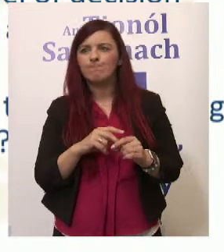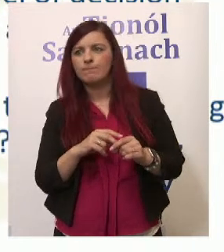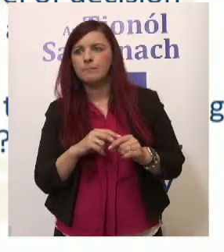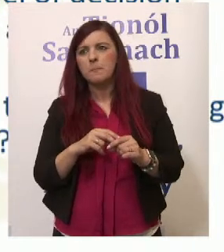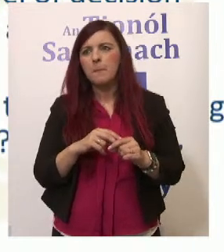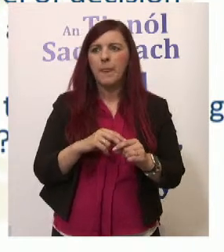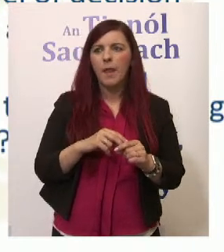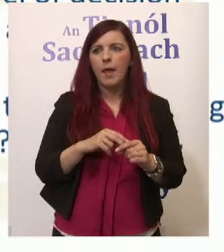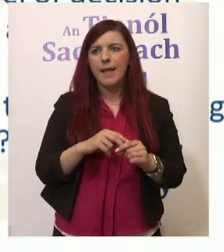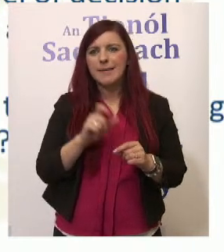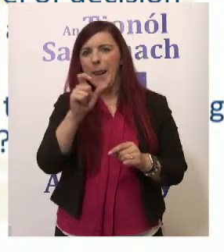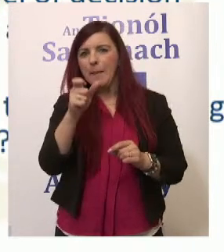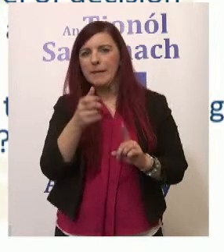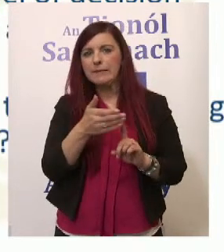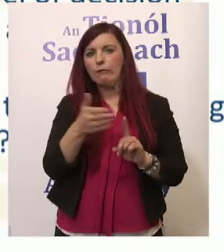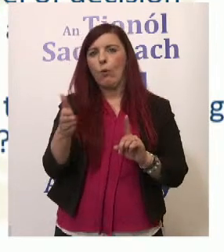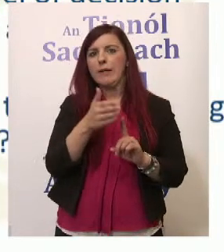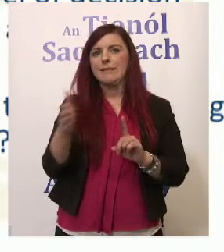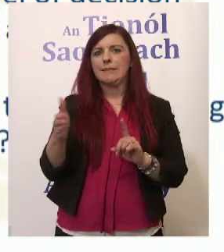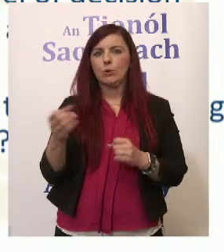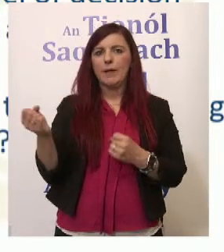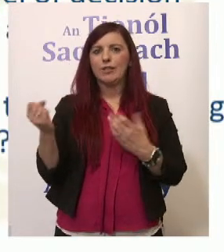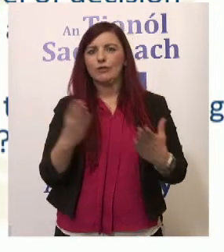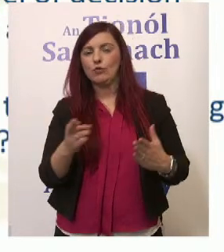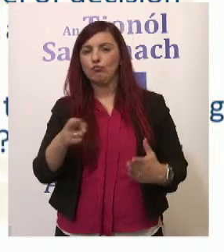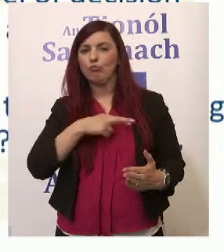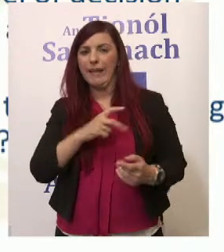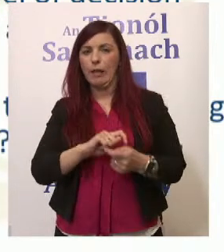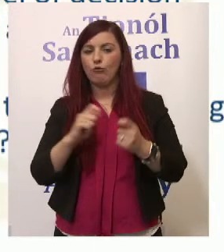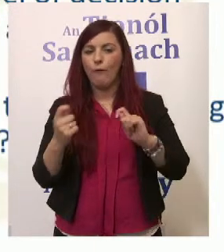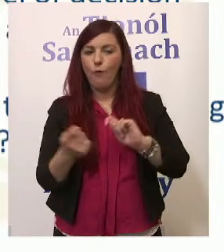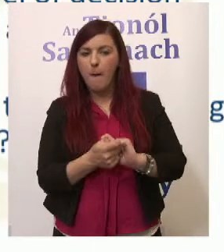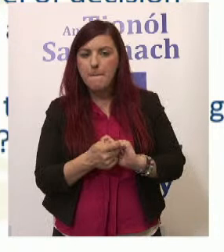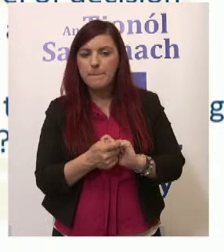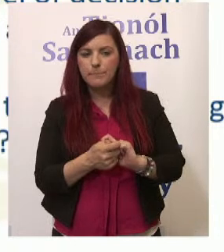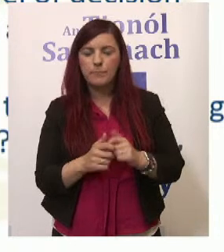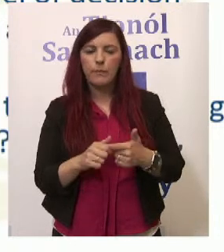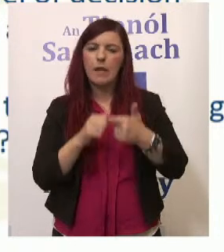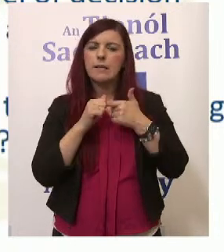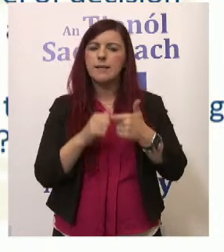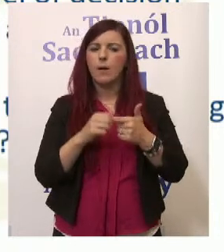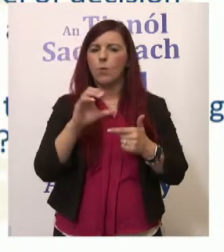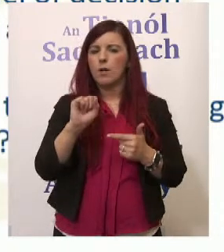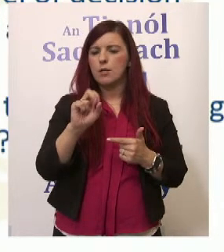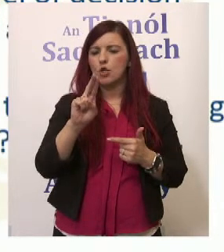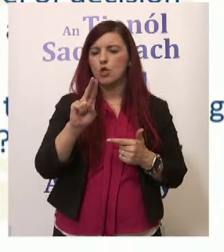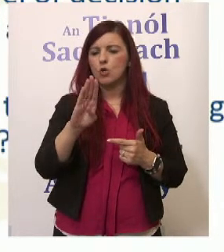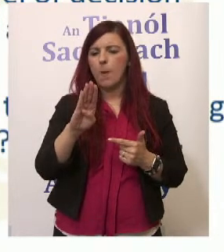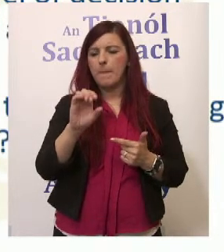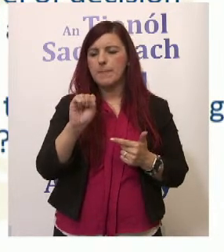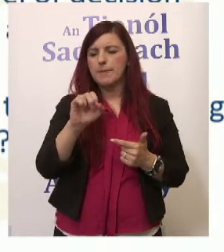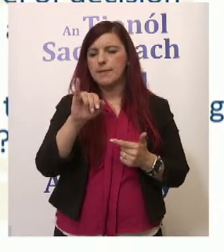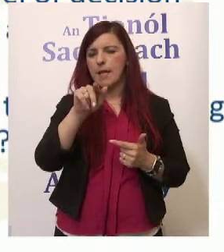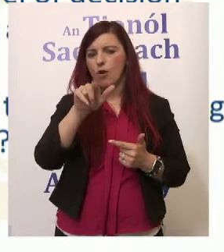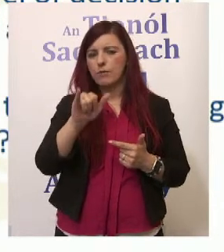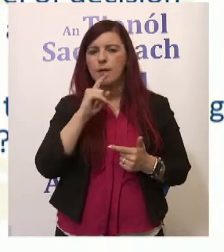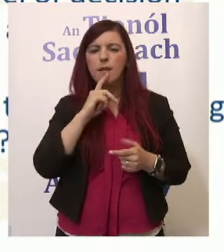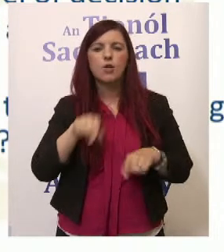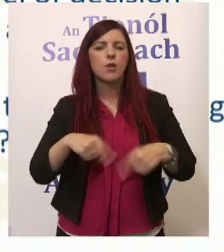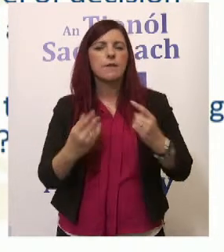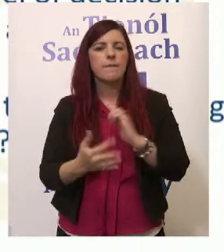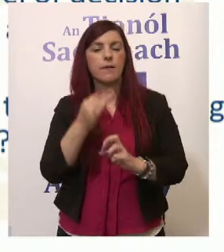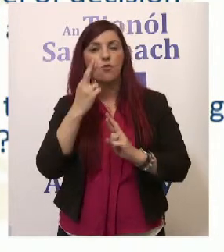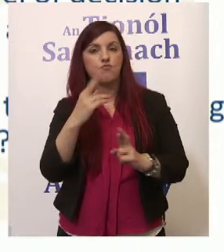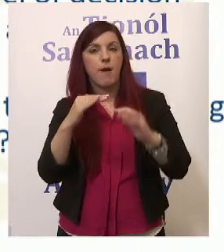across all levels of government. The second problem is subsidiarity. The challenge of finding the right level of